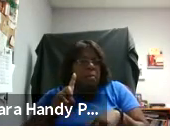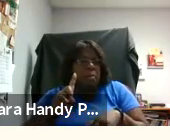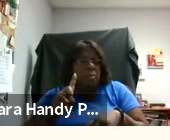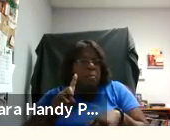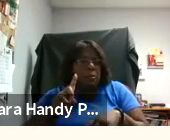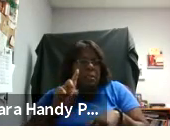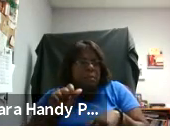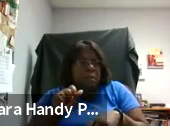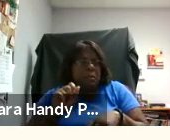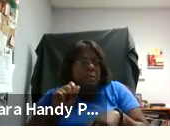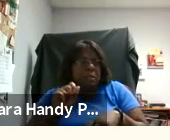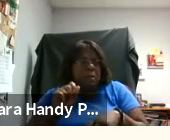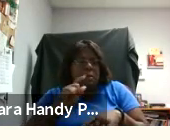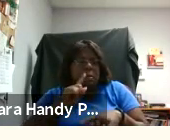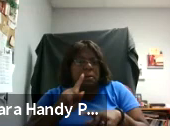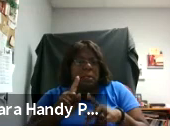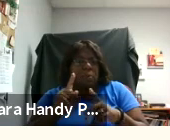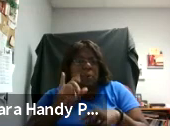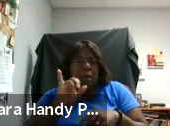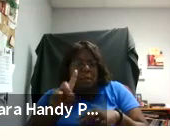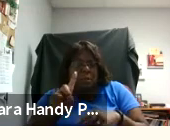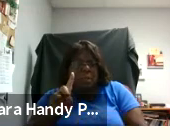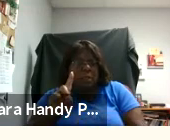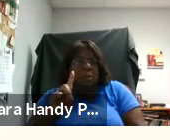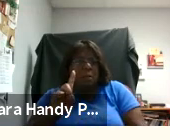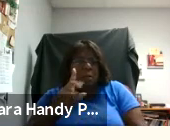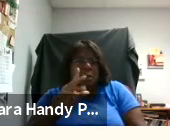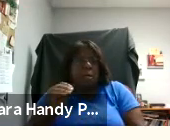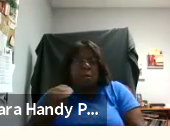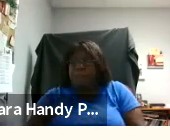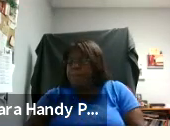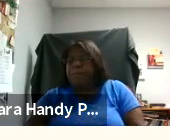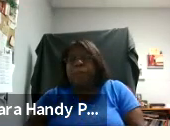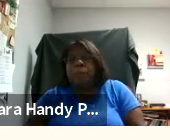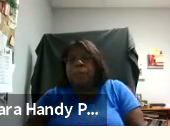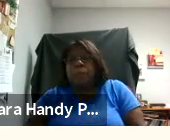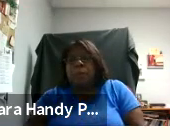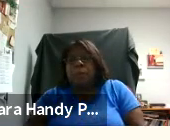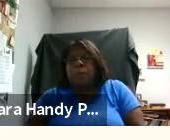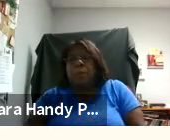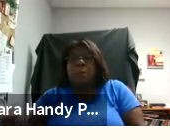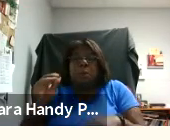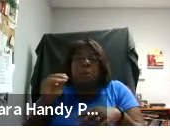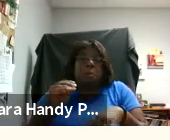fairly significant jump in the ID population from 51% to 57%.